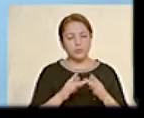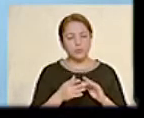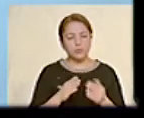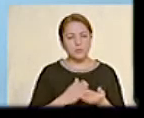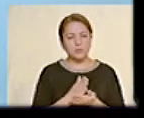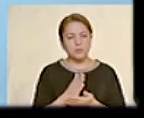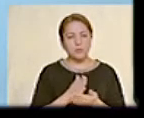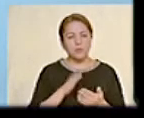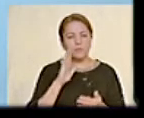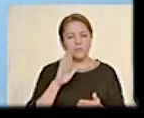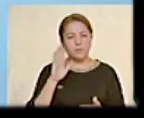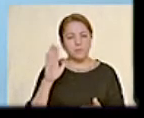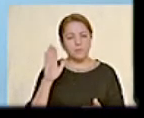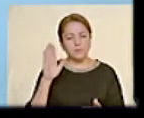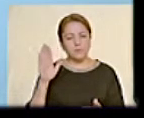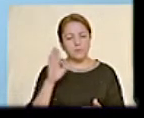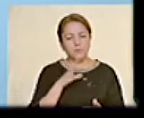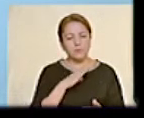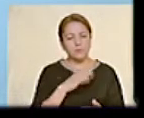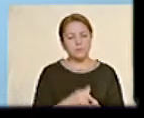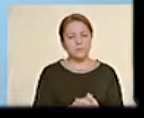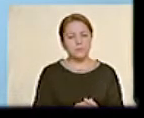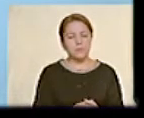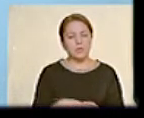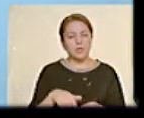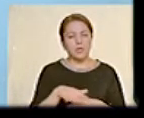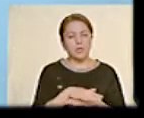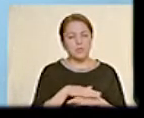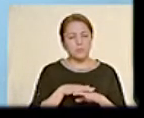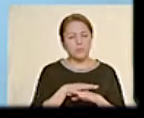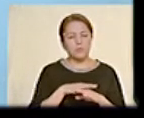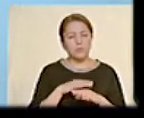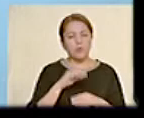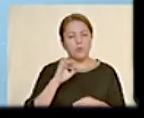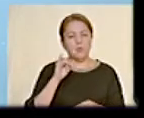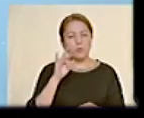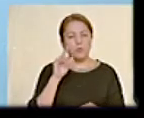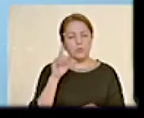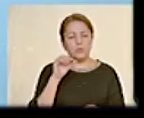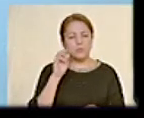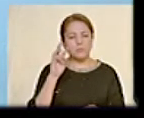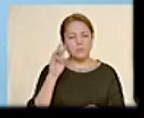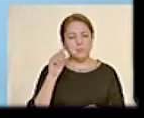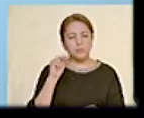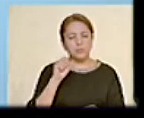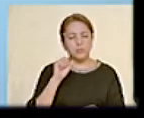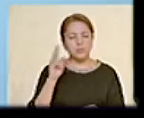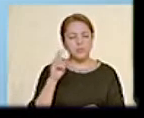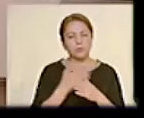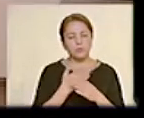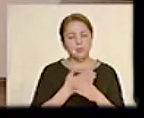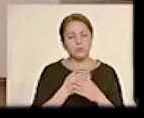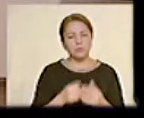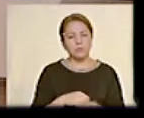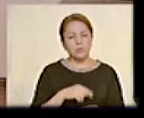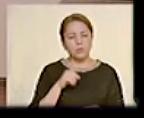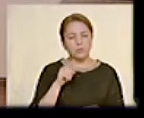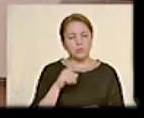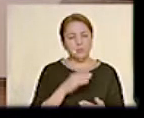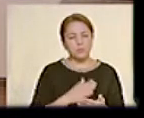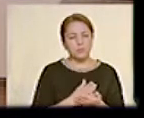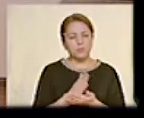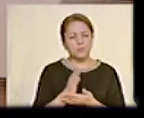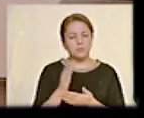Wide Web, ya'ni xalqaro o'rgimchak to'ri deb nomlangan. Aziz o'quvchilar, ushbu